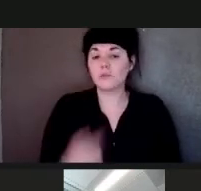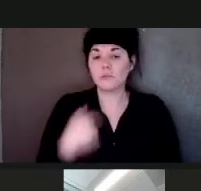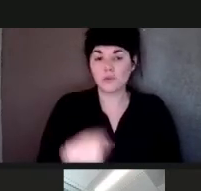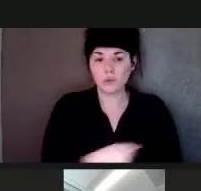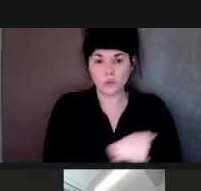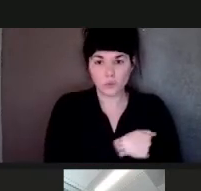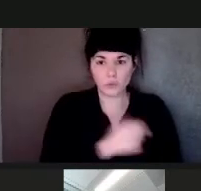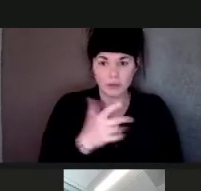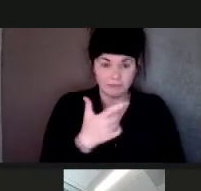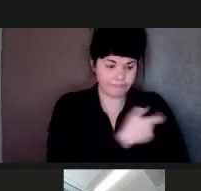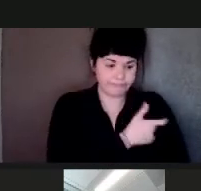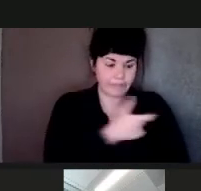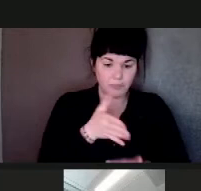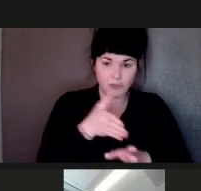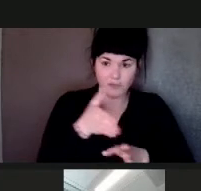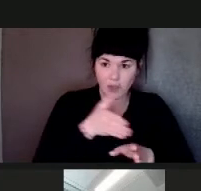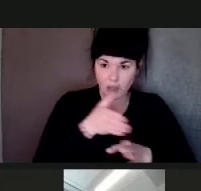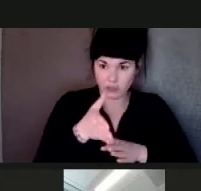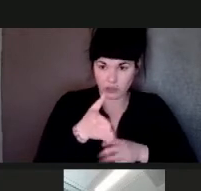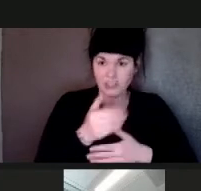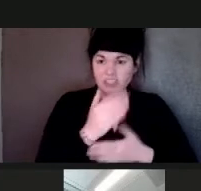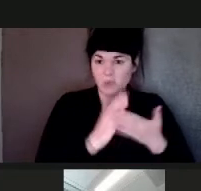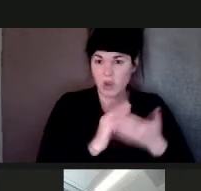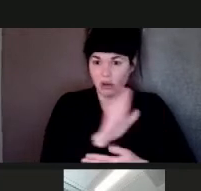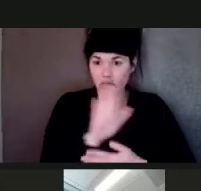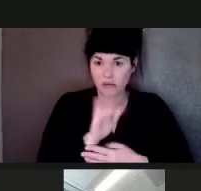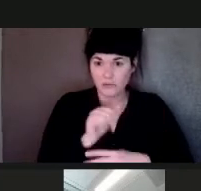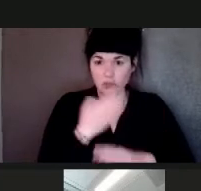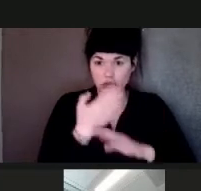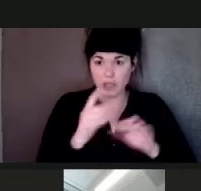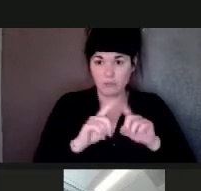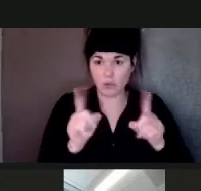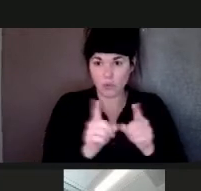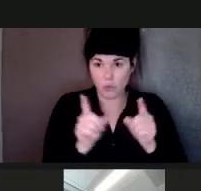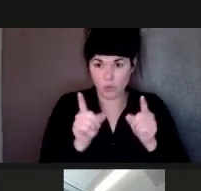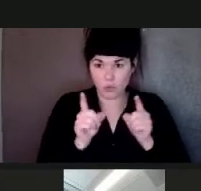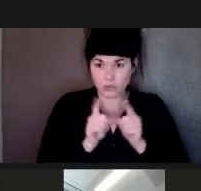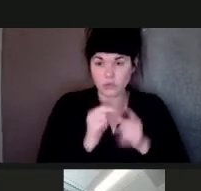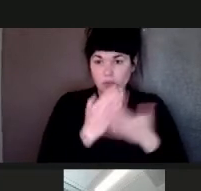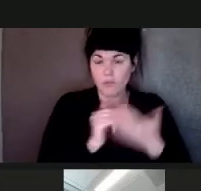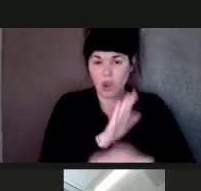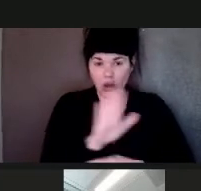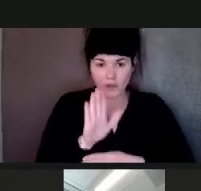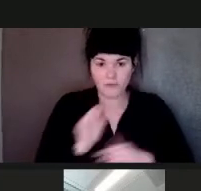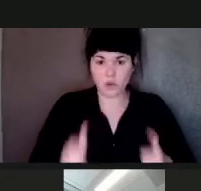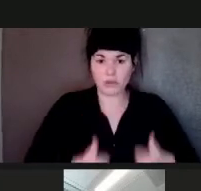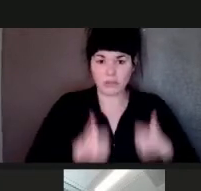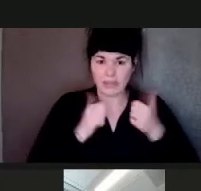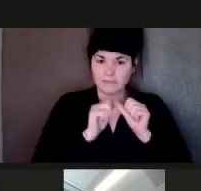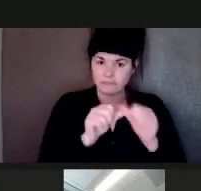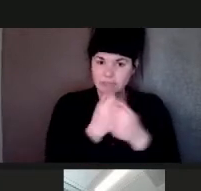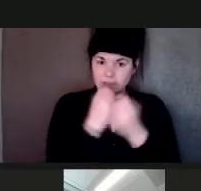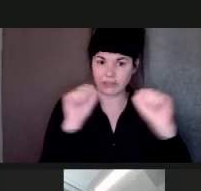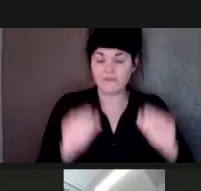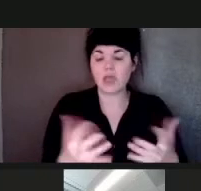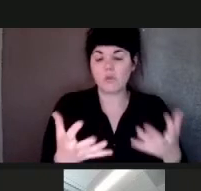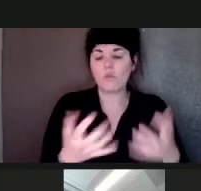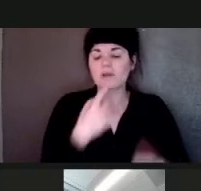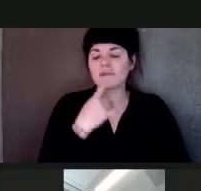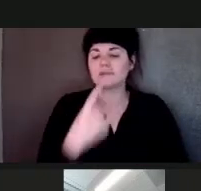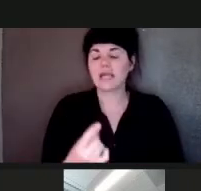also everybody who's doing it as part of their everyday lives. I wanted to share with you some work we've been doing